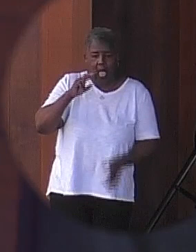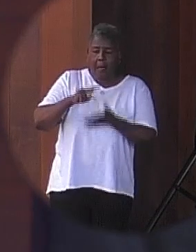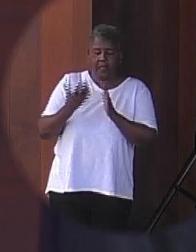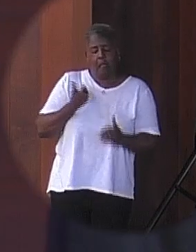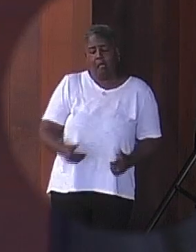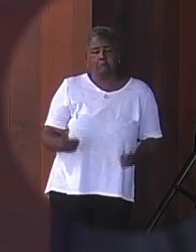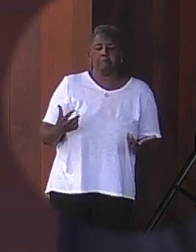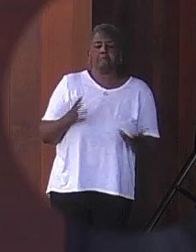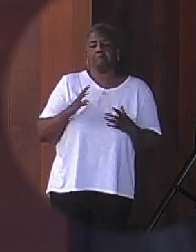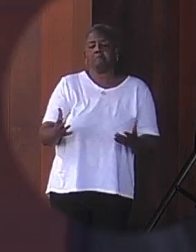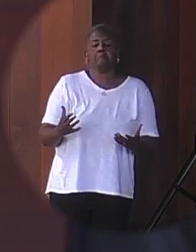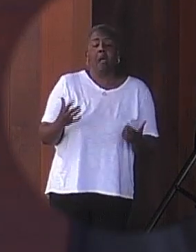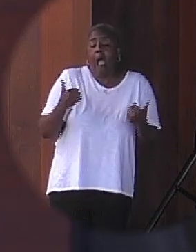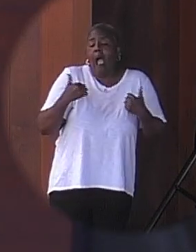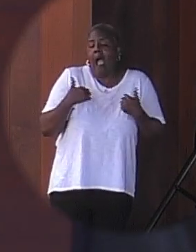I am.